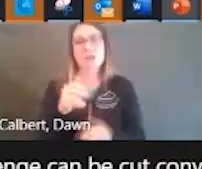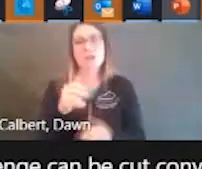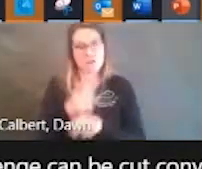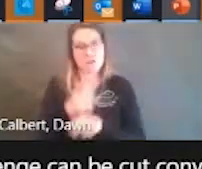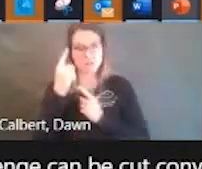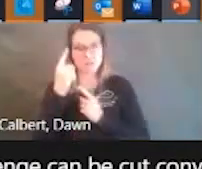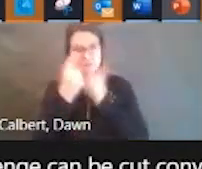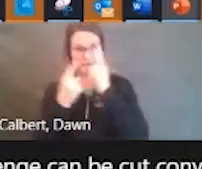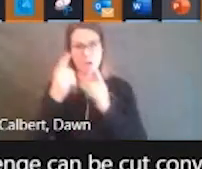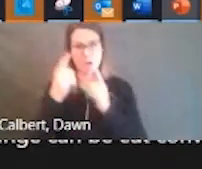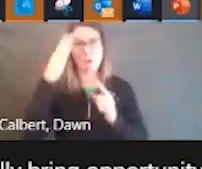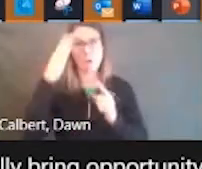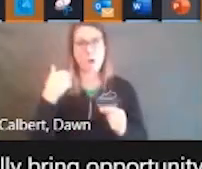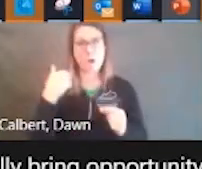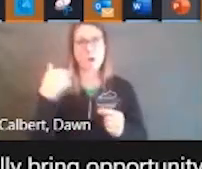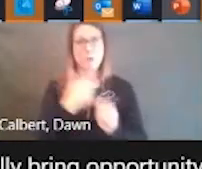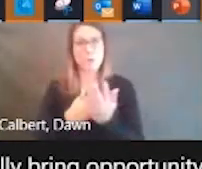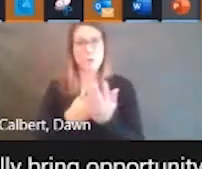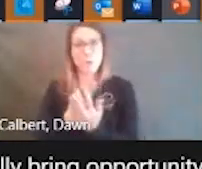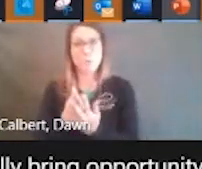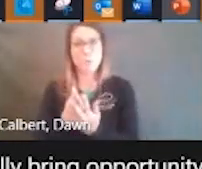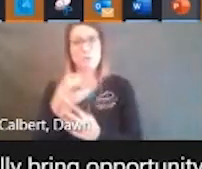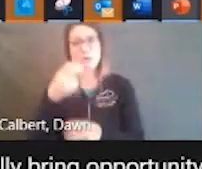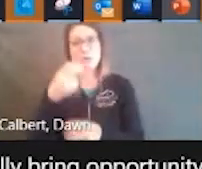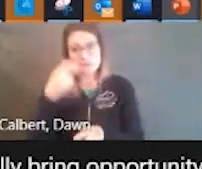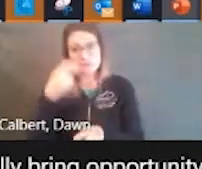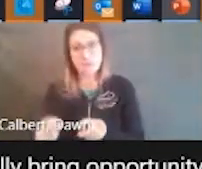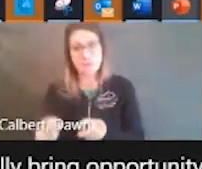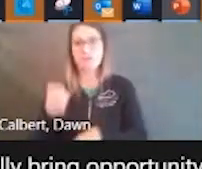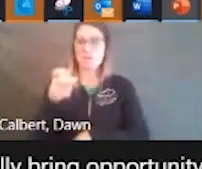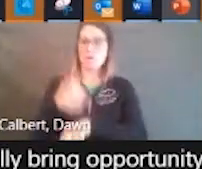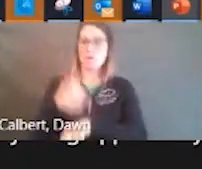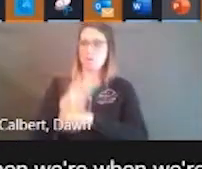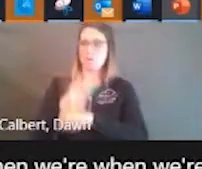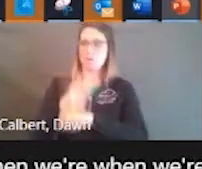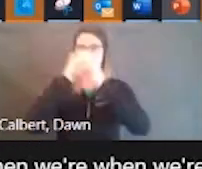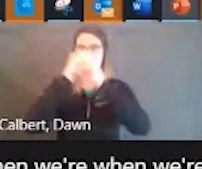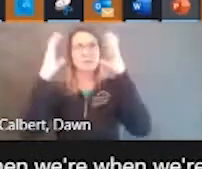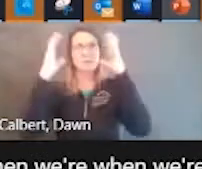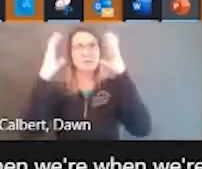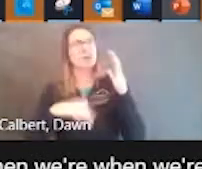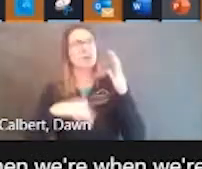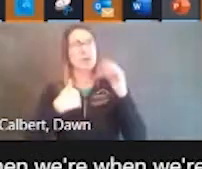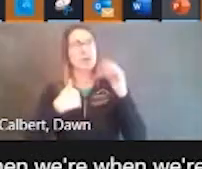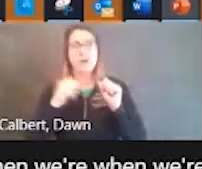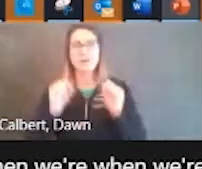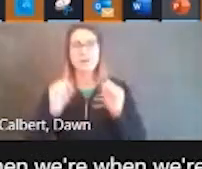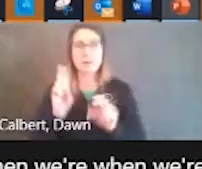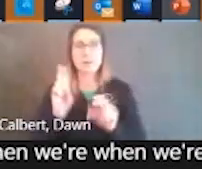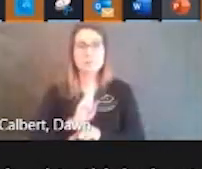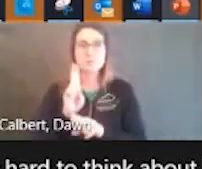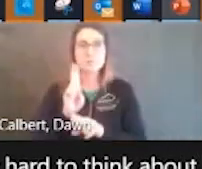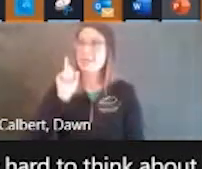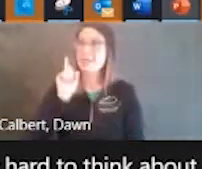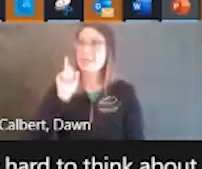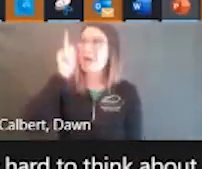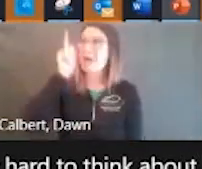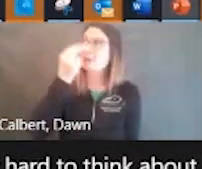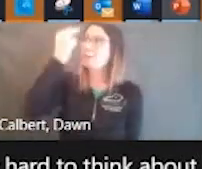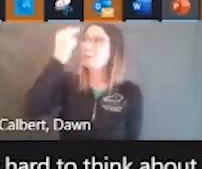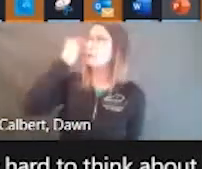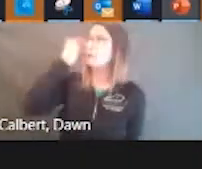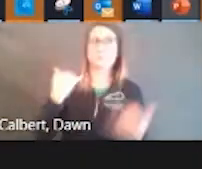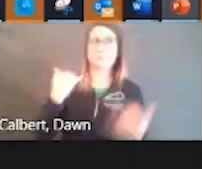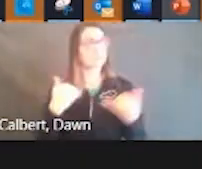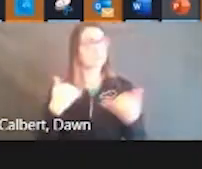when we're going through tough times, it's really hard to think about like, gosh, I'm going to be able to use this tough time later in life. But in